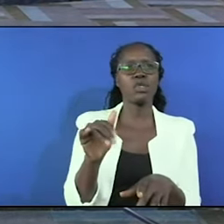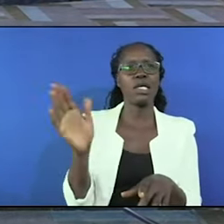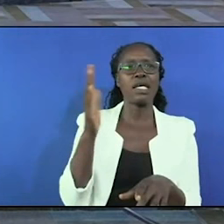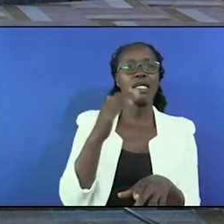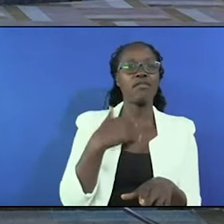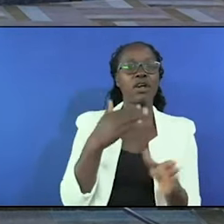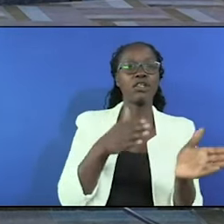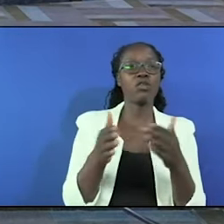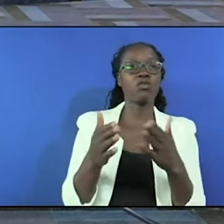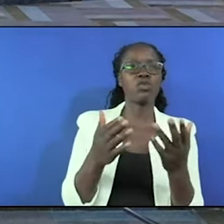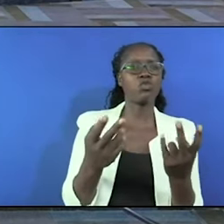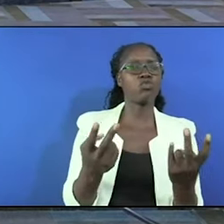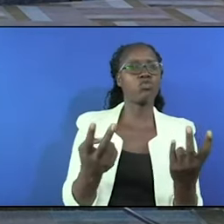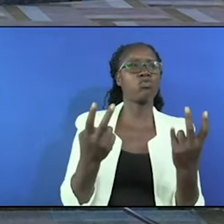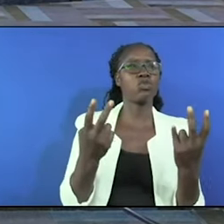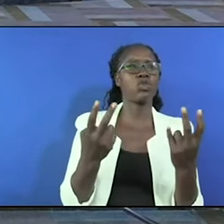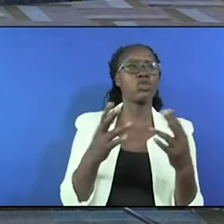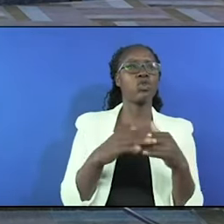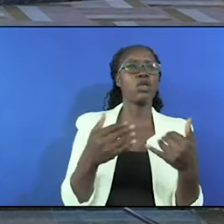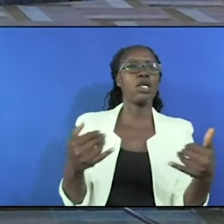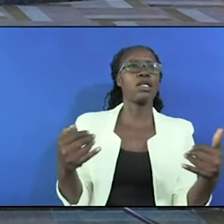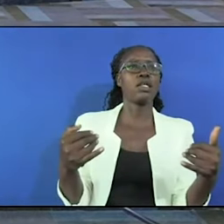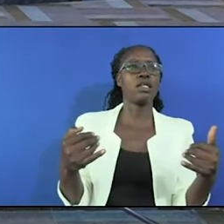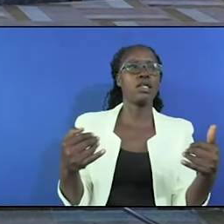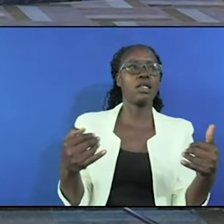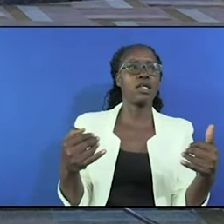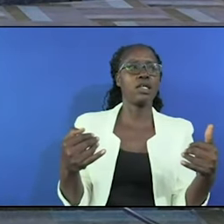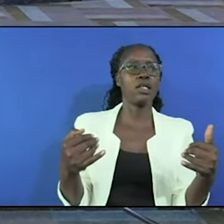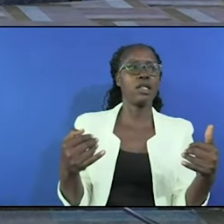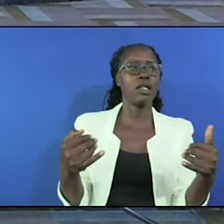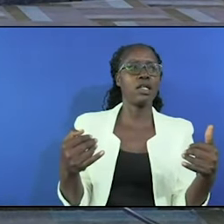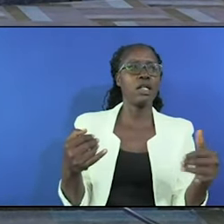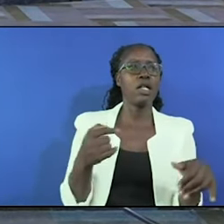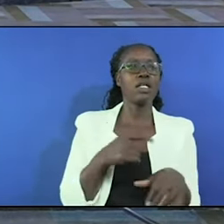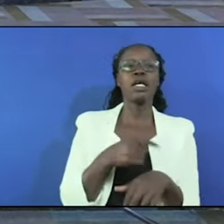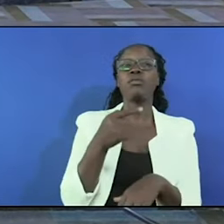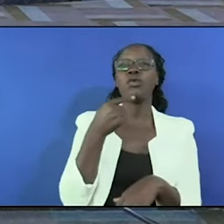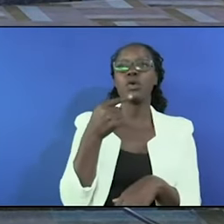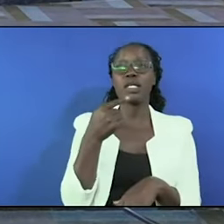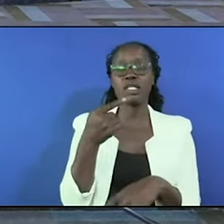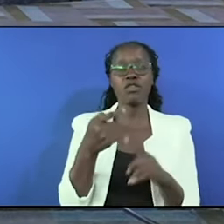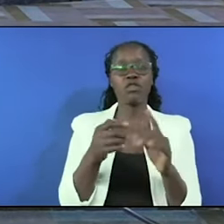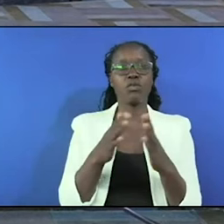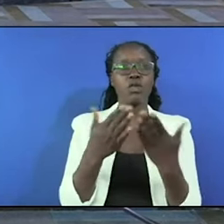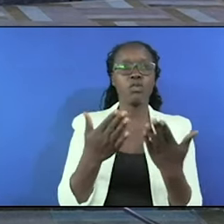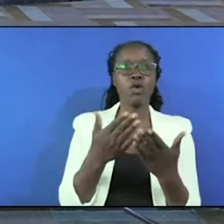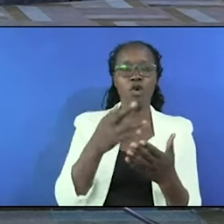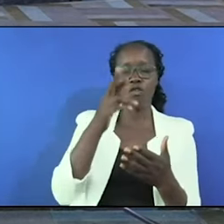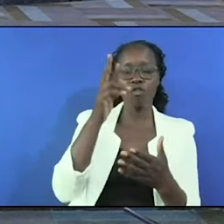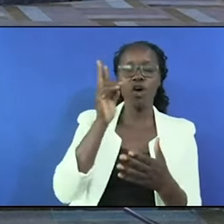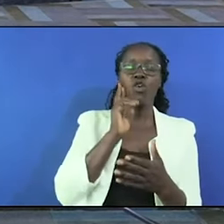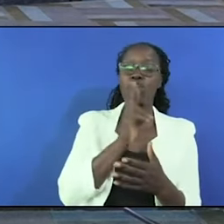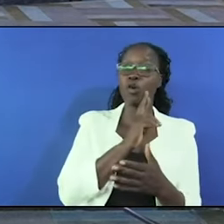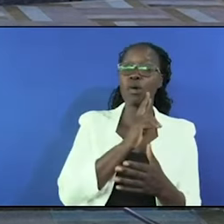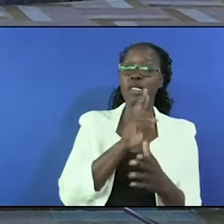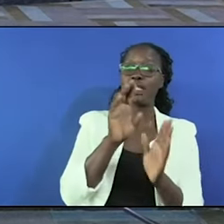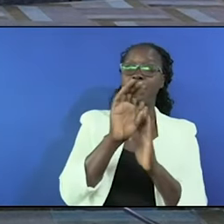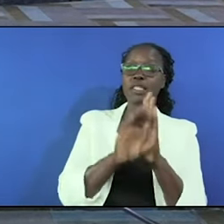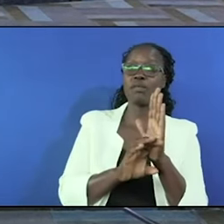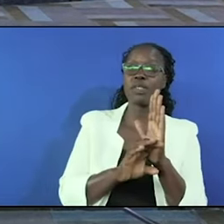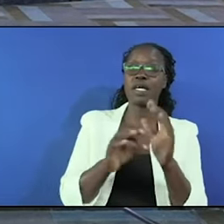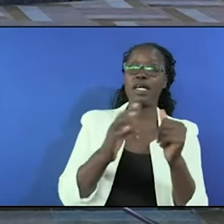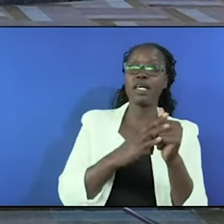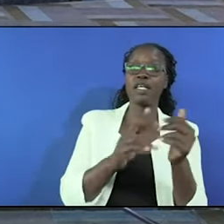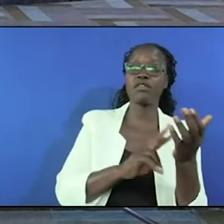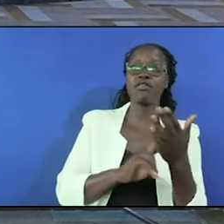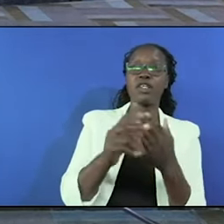have a chance to watch us online, we were saying from the book of Romans, chapter number